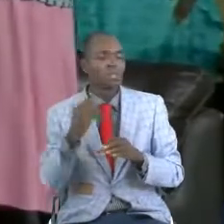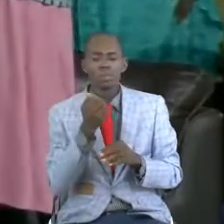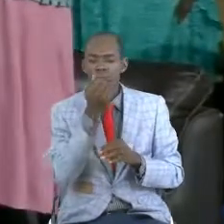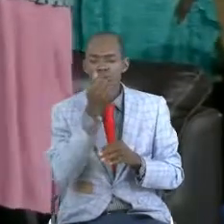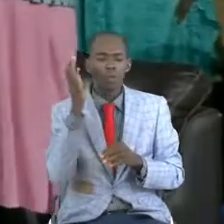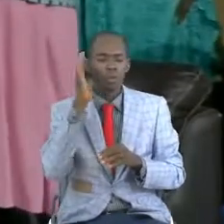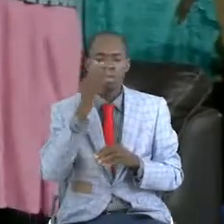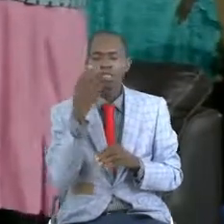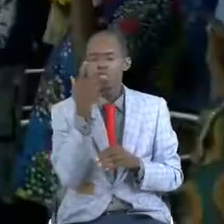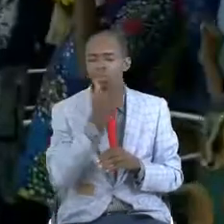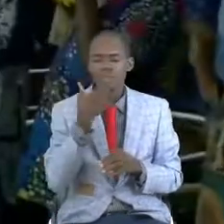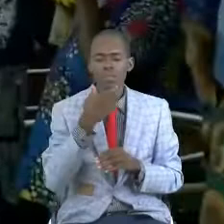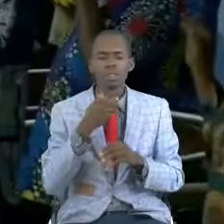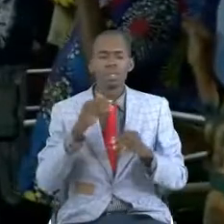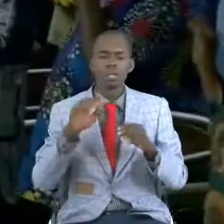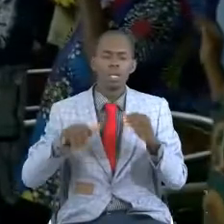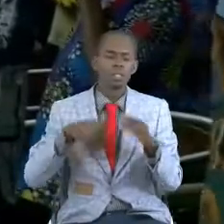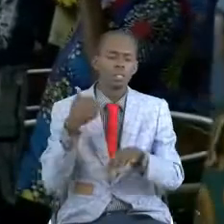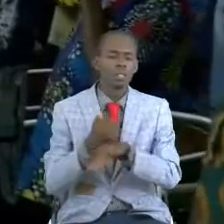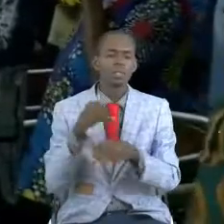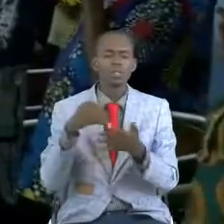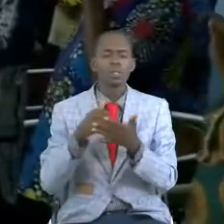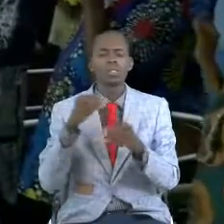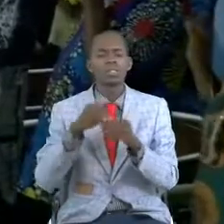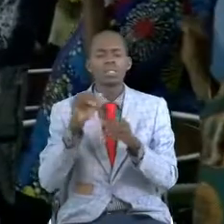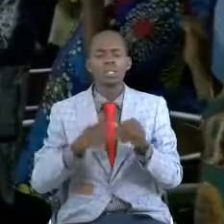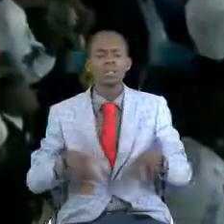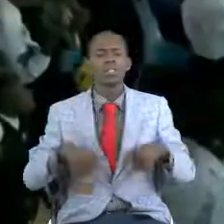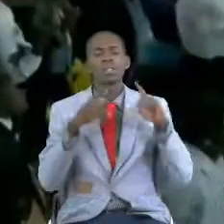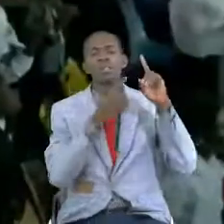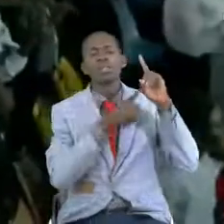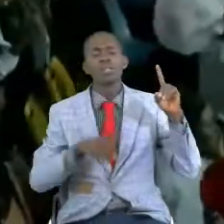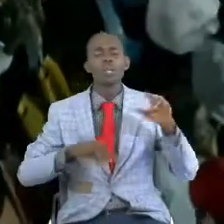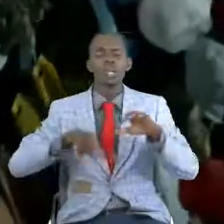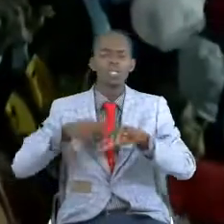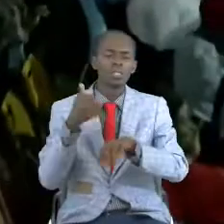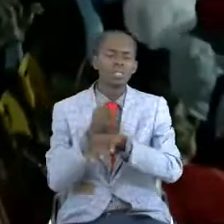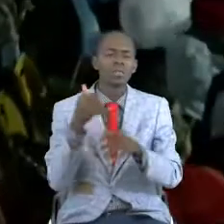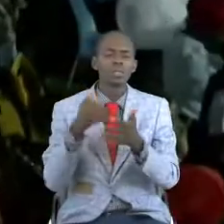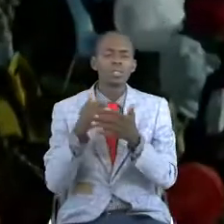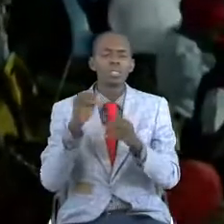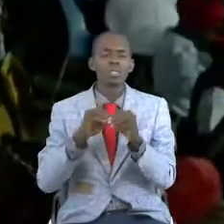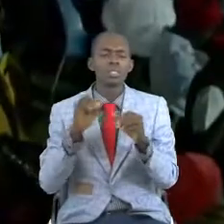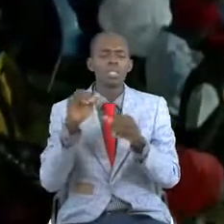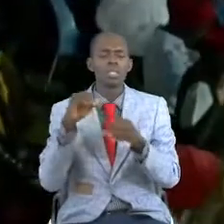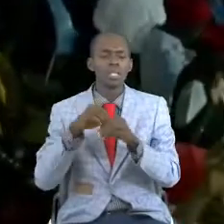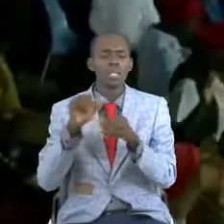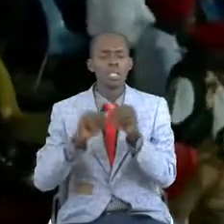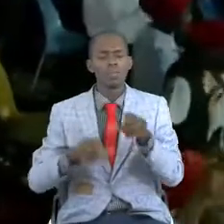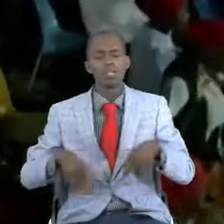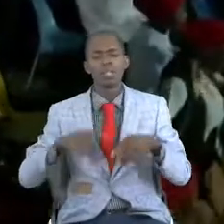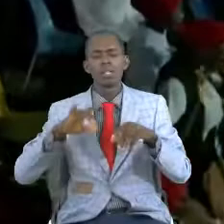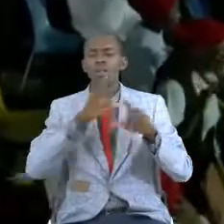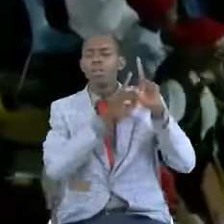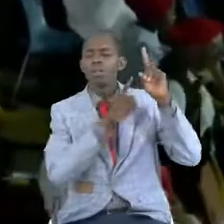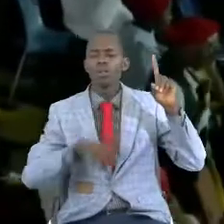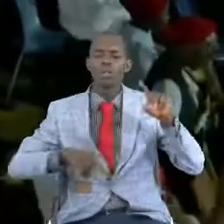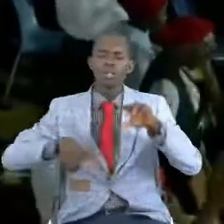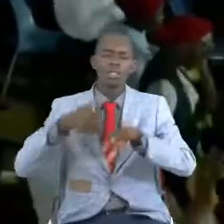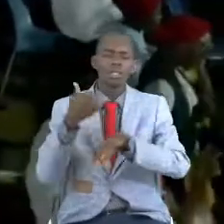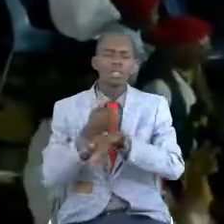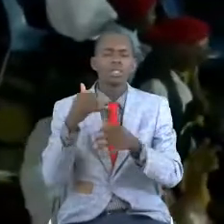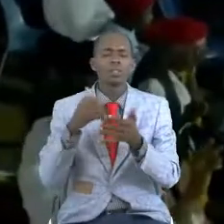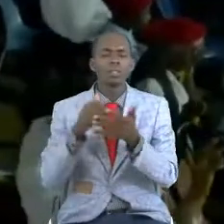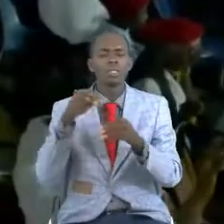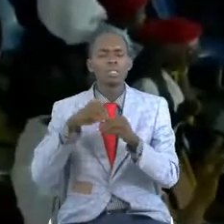it in every life. Lord, confirm it in every life. Lord, confirm it in every life. And let there